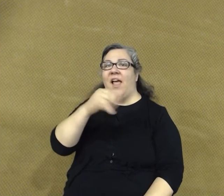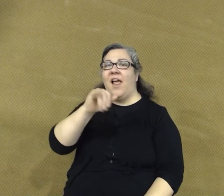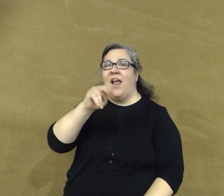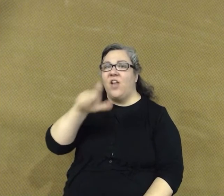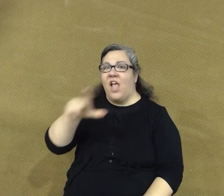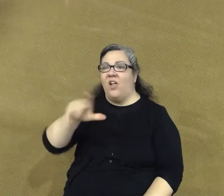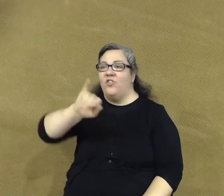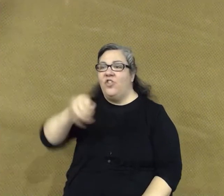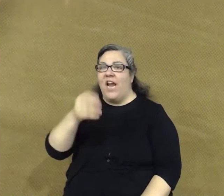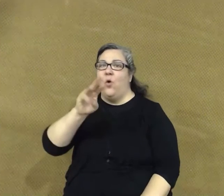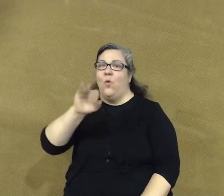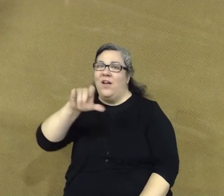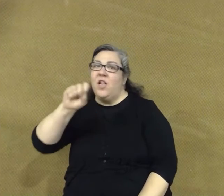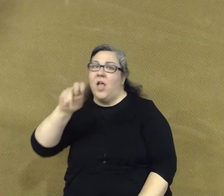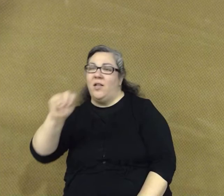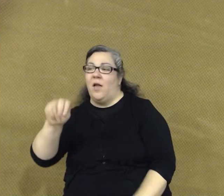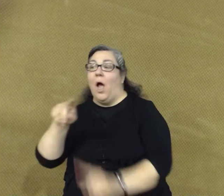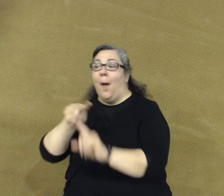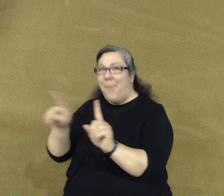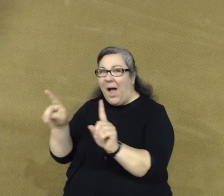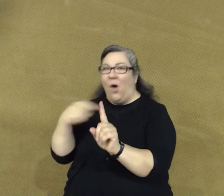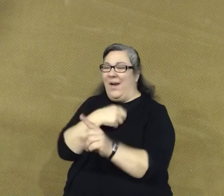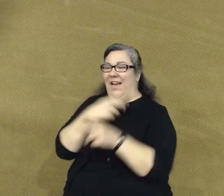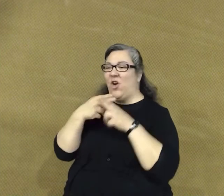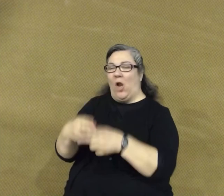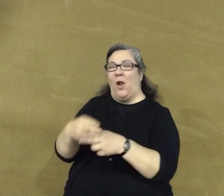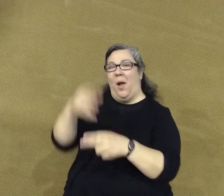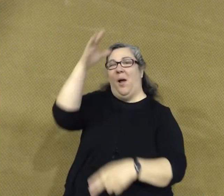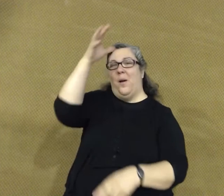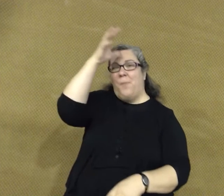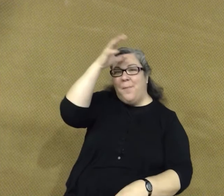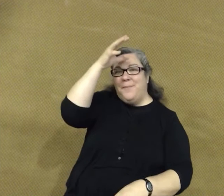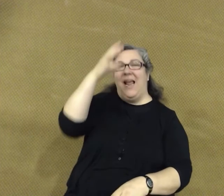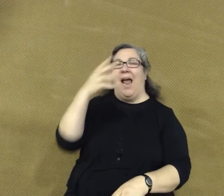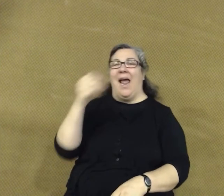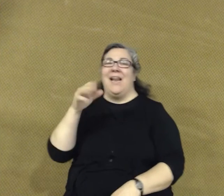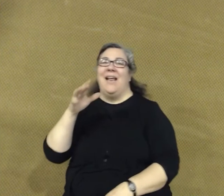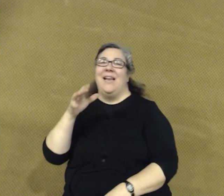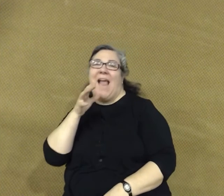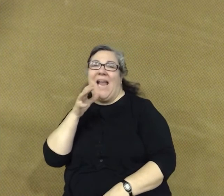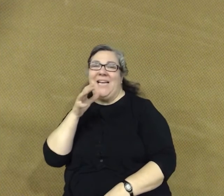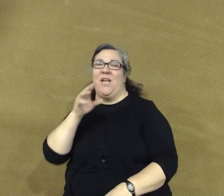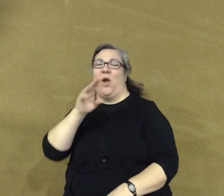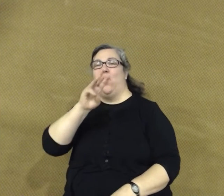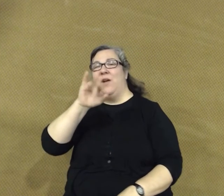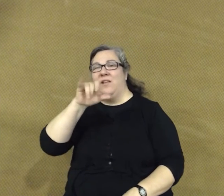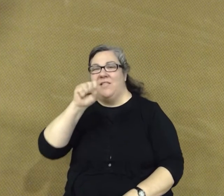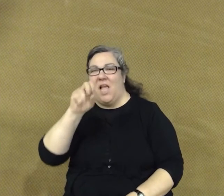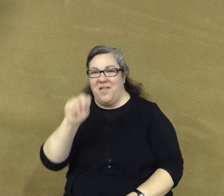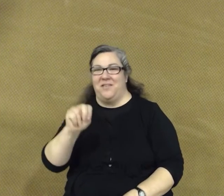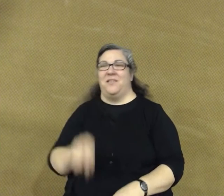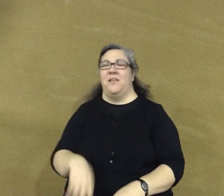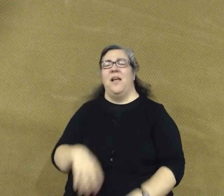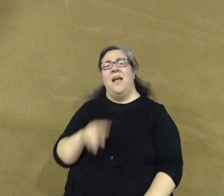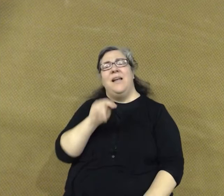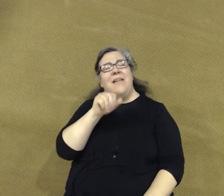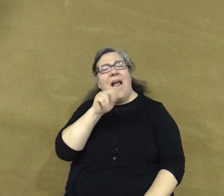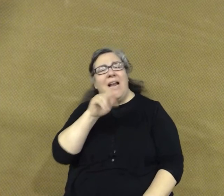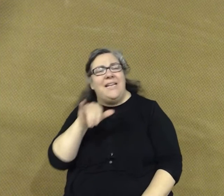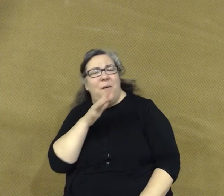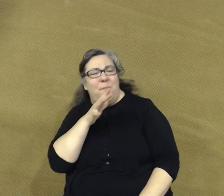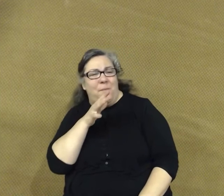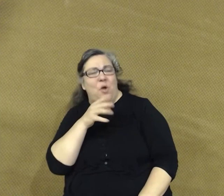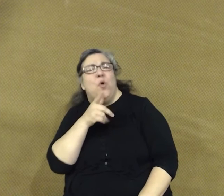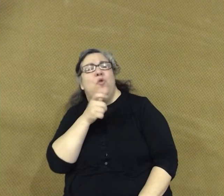and Nanny to us here at home. We love Brother and Sister Wilson. And on this Mother's Day, Nanny, who's your favorite